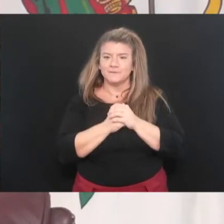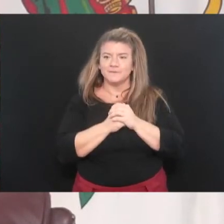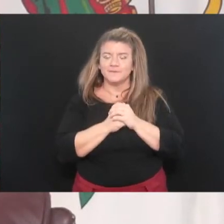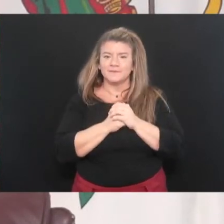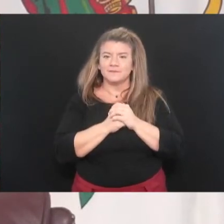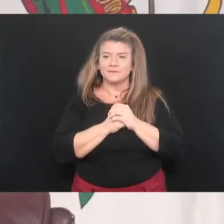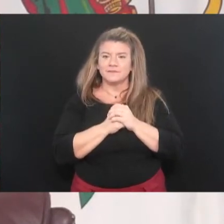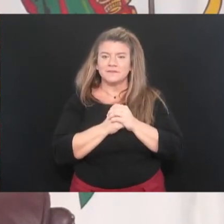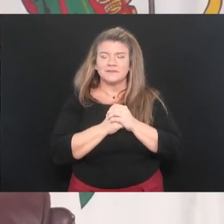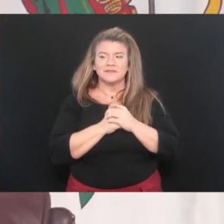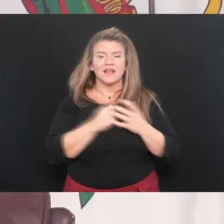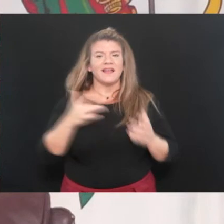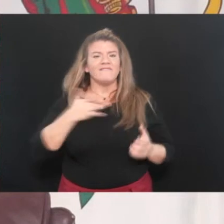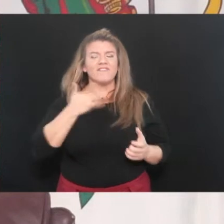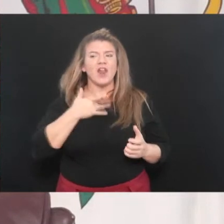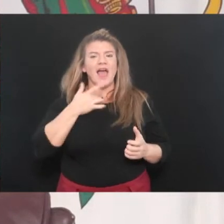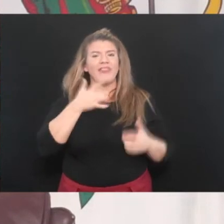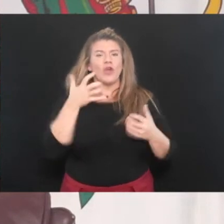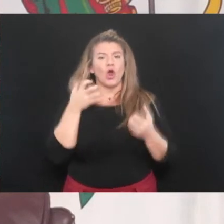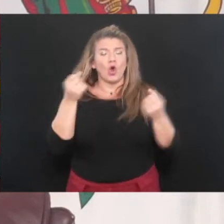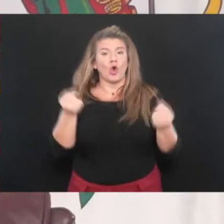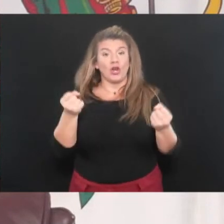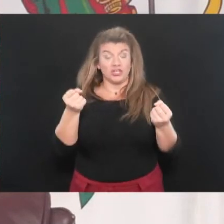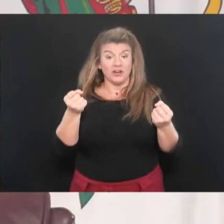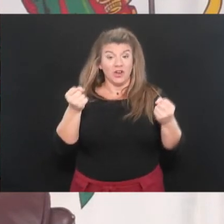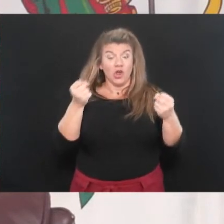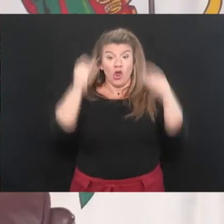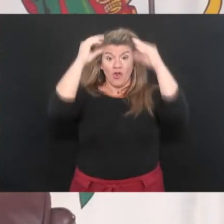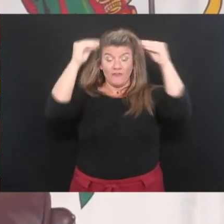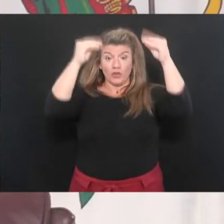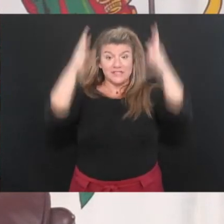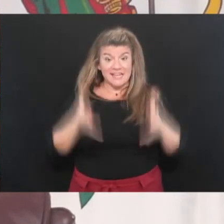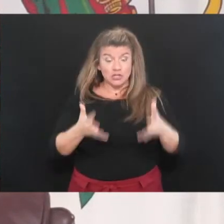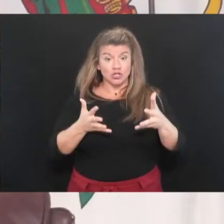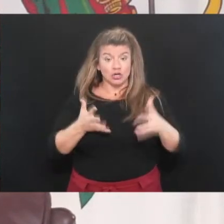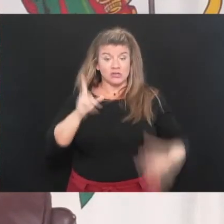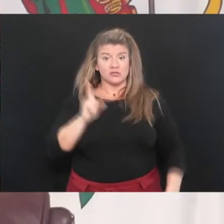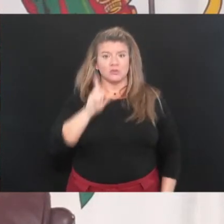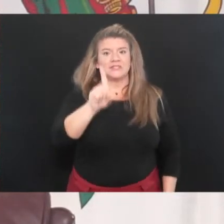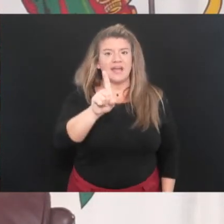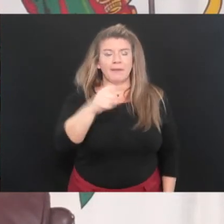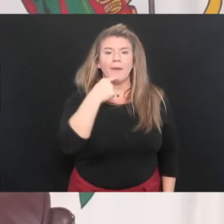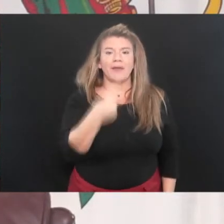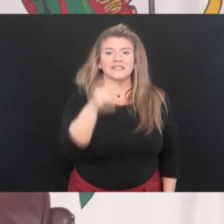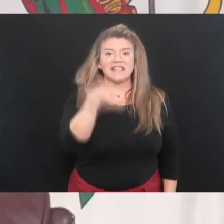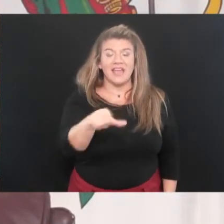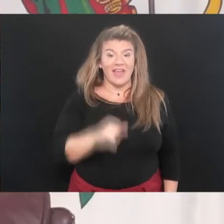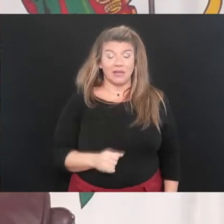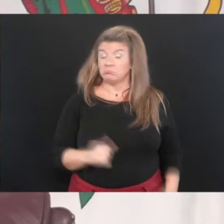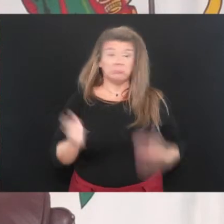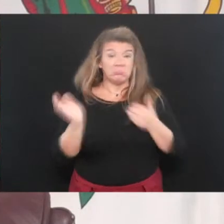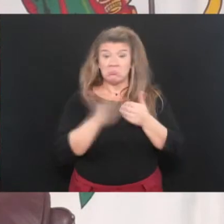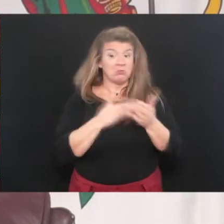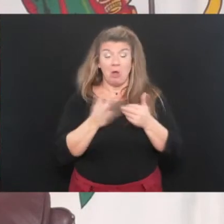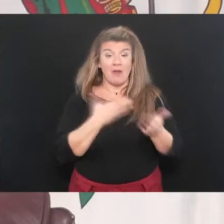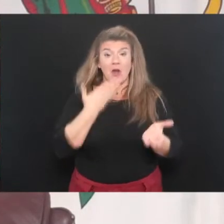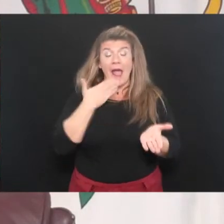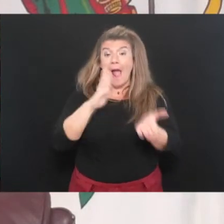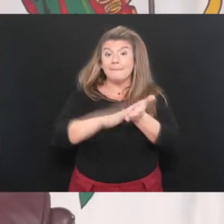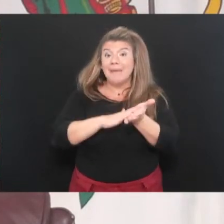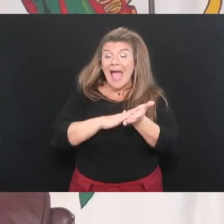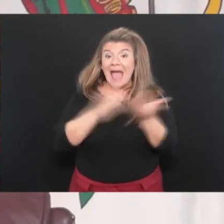Think about the courage that it takes for teachers to step up and say just that. No matter how bad it